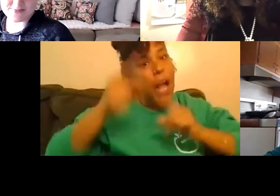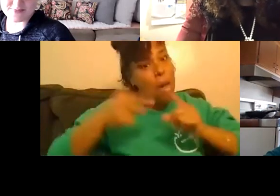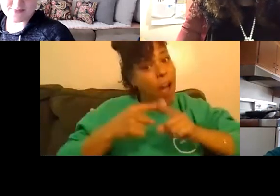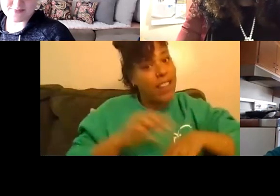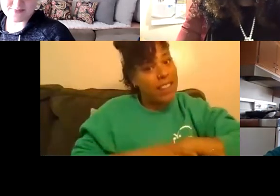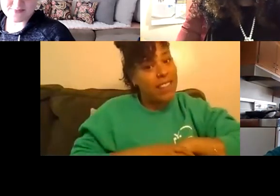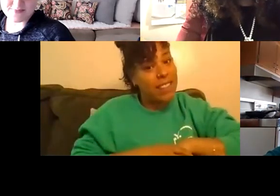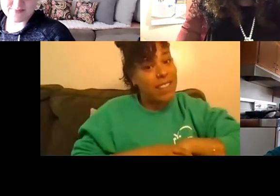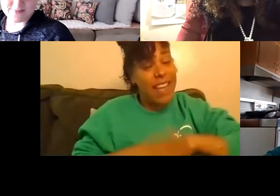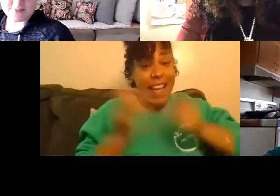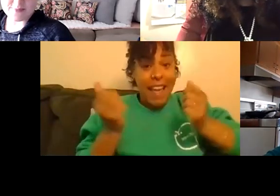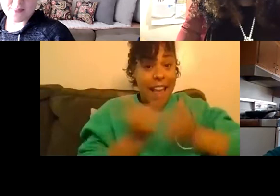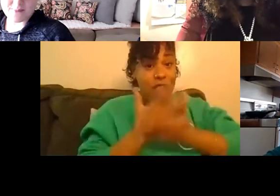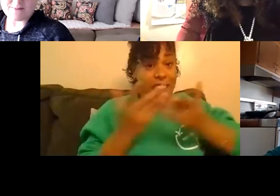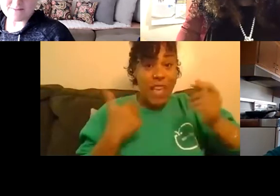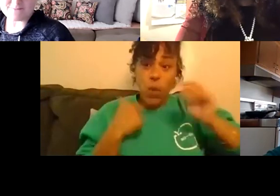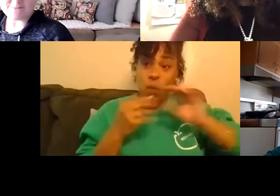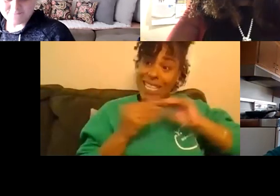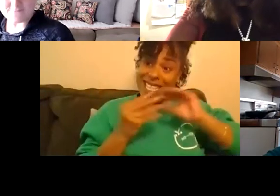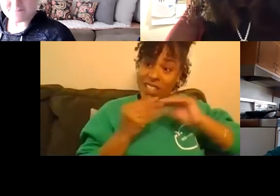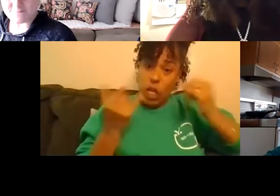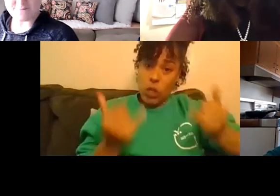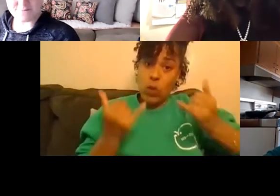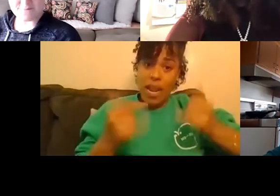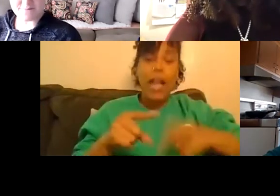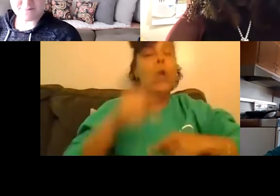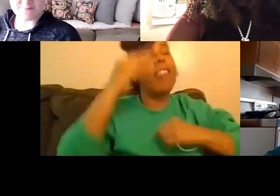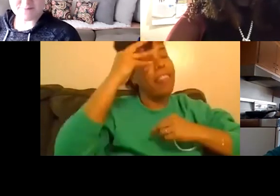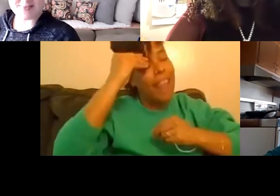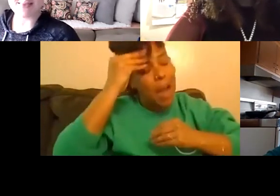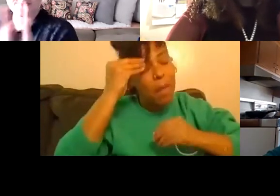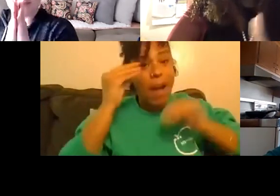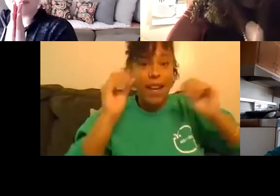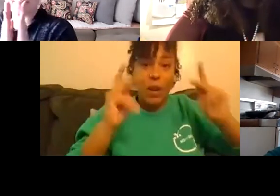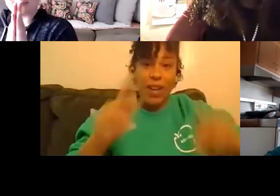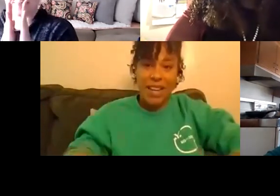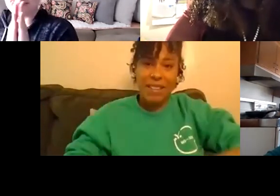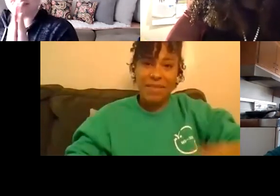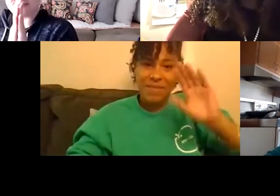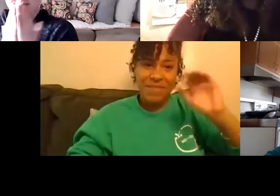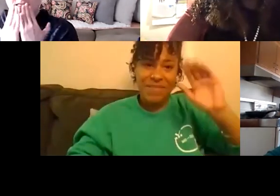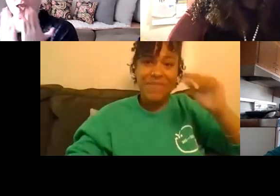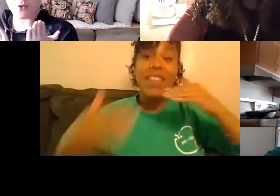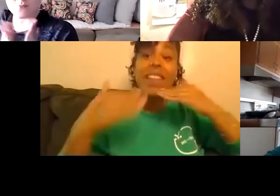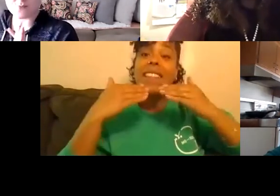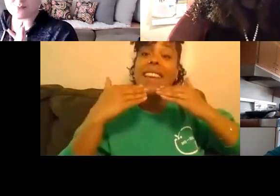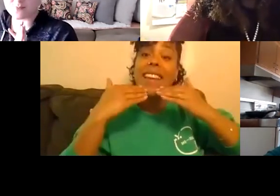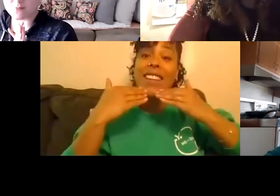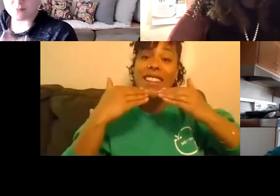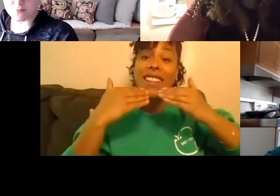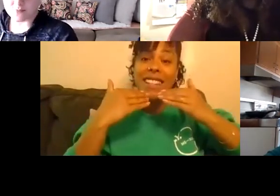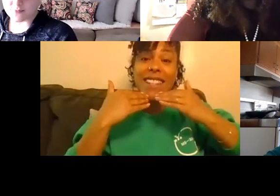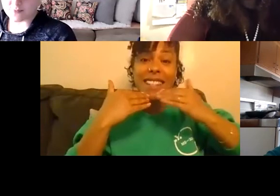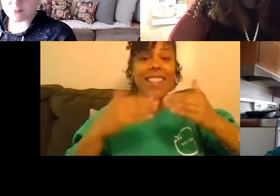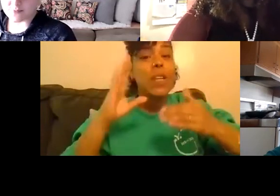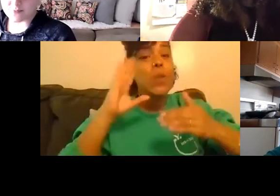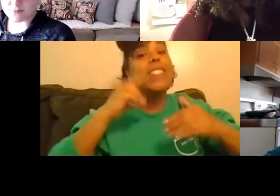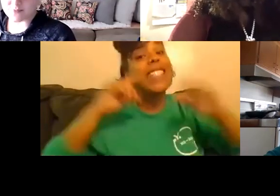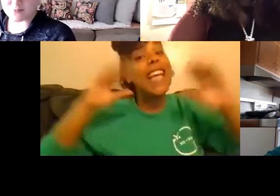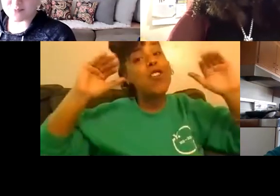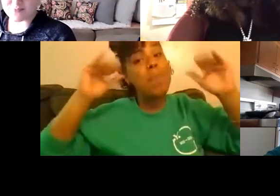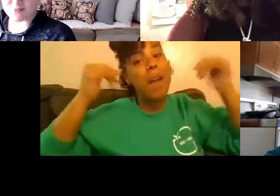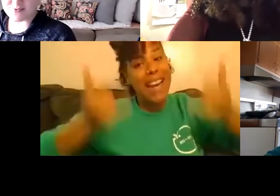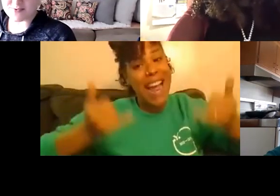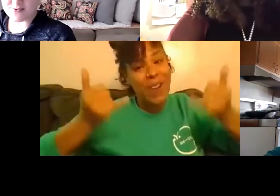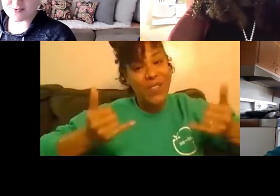All the stuff we said, think about it. Thanks And so somebody much, just guys. asked a We're gonna say goodbye now